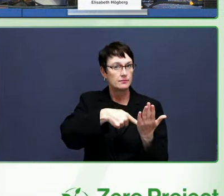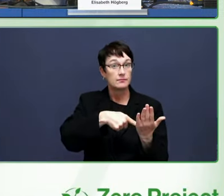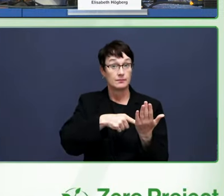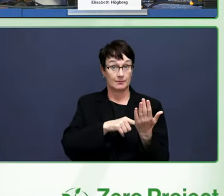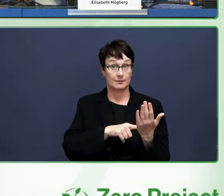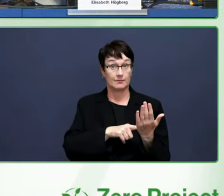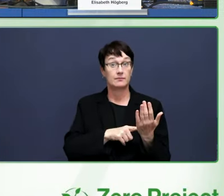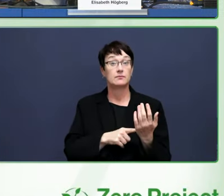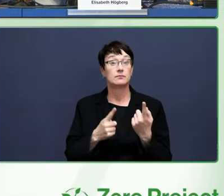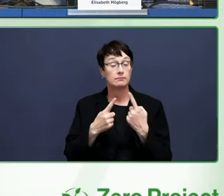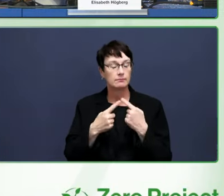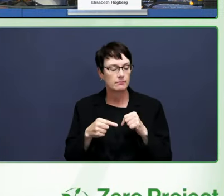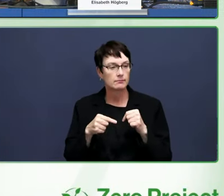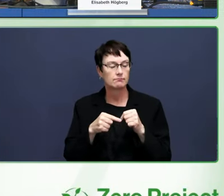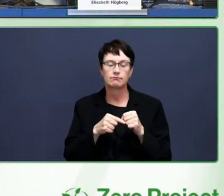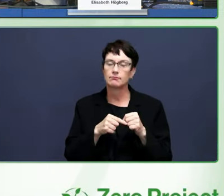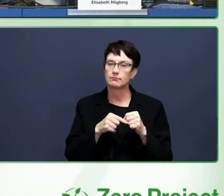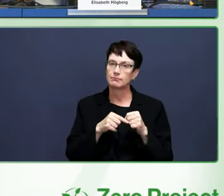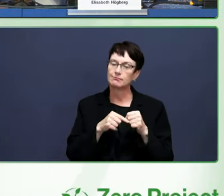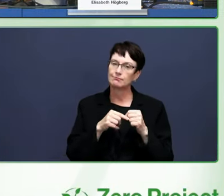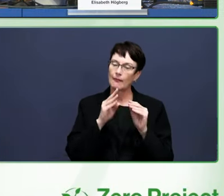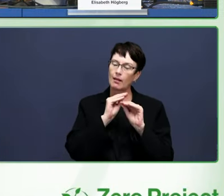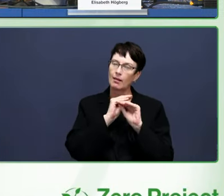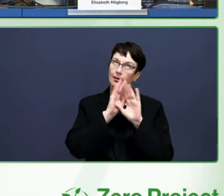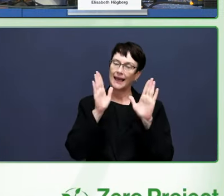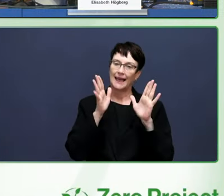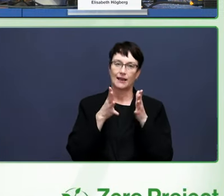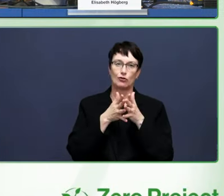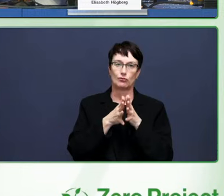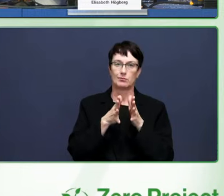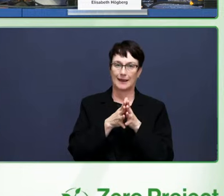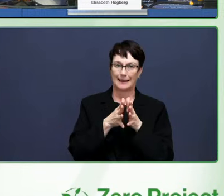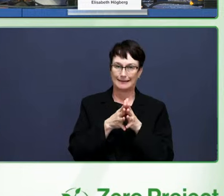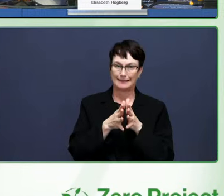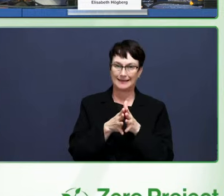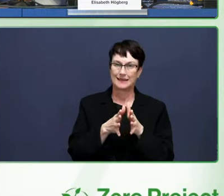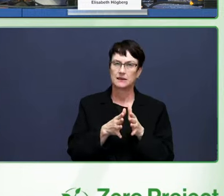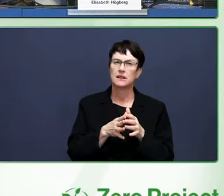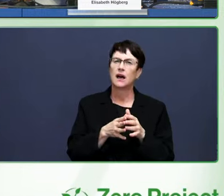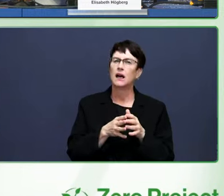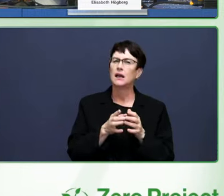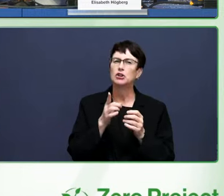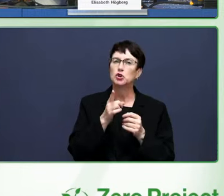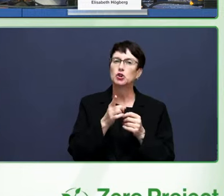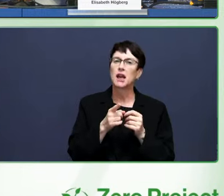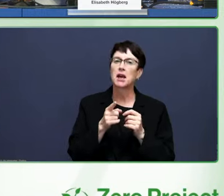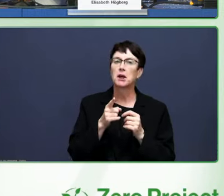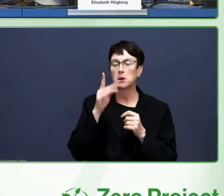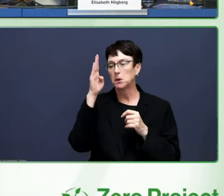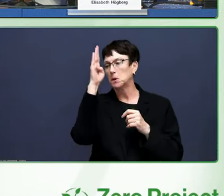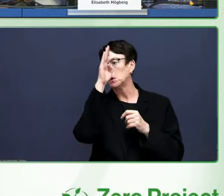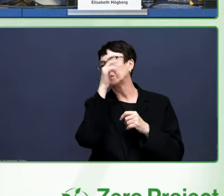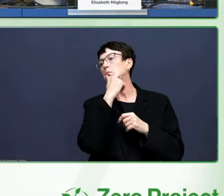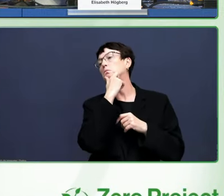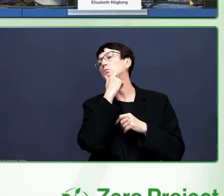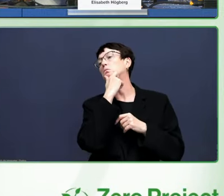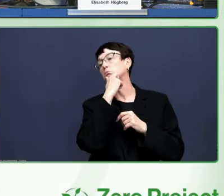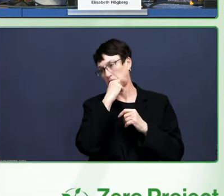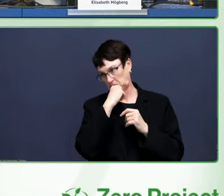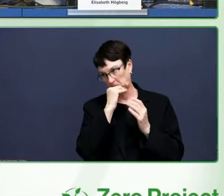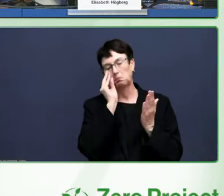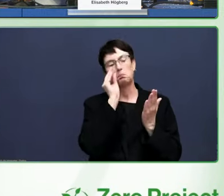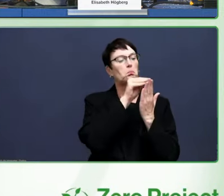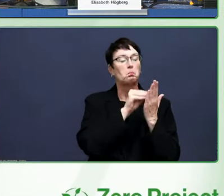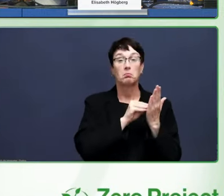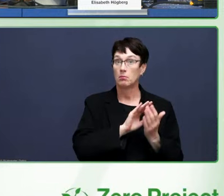very clear about that they have to invite the student and listen to the student's voice and also the caregivers. So they will give